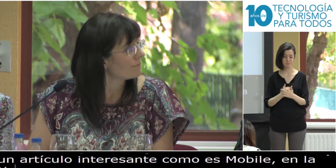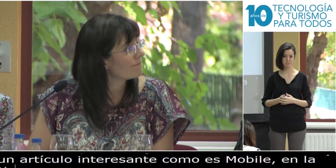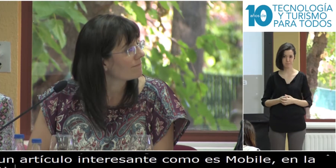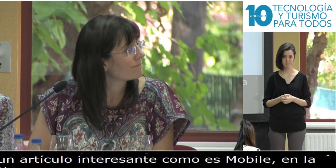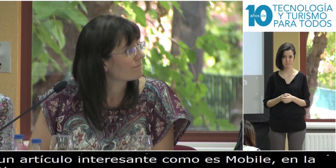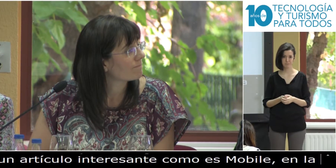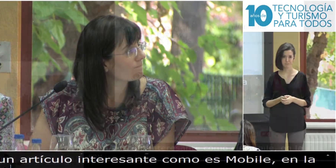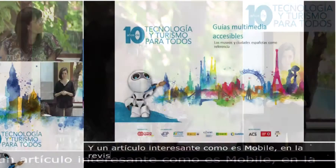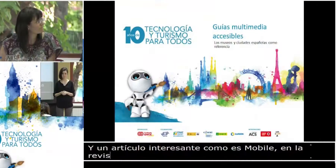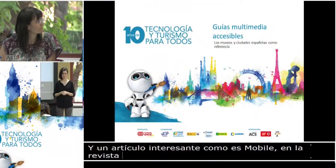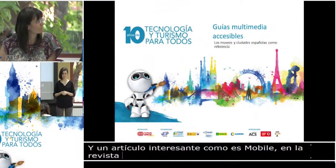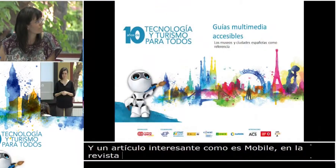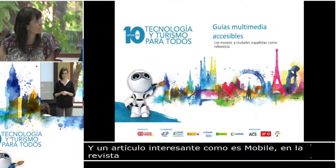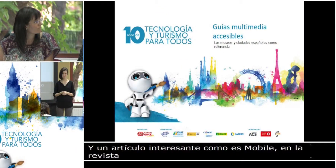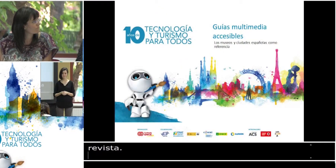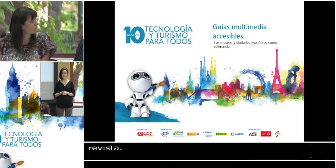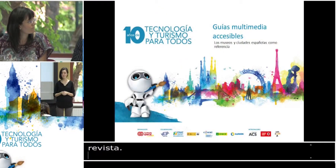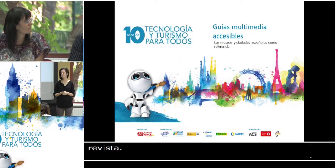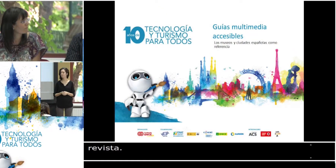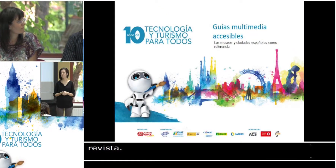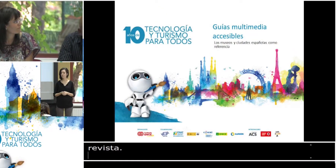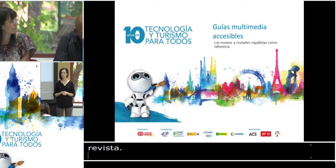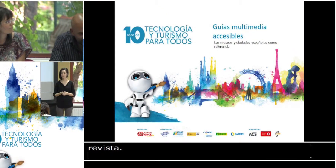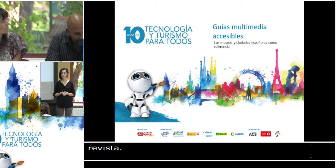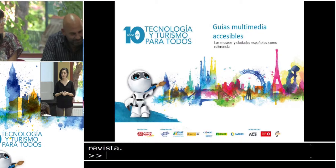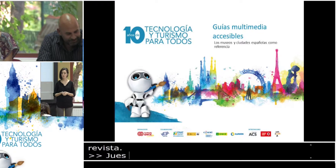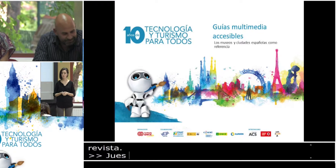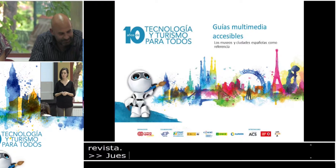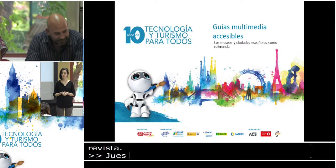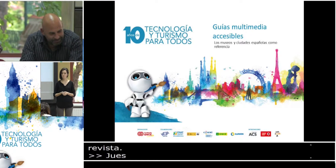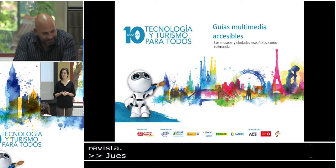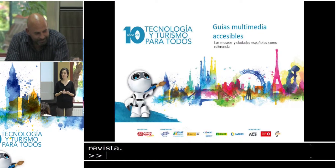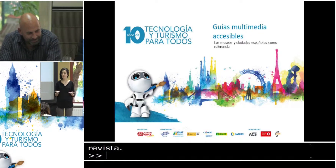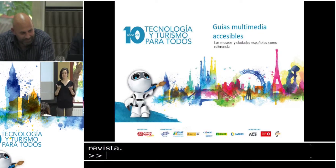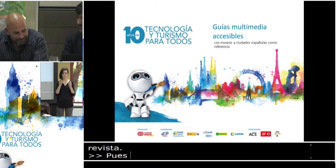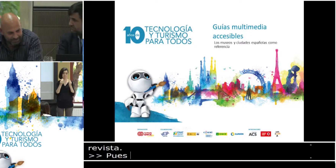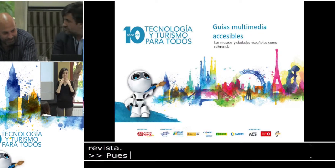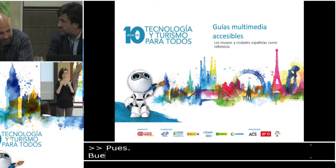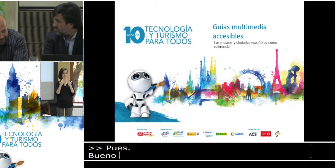for Museums for a very reputable magazine.